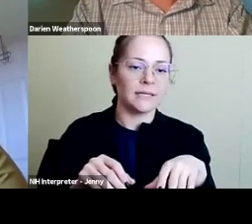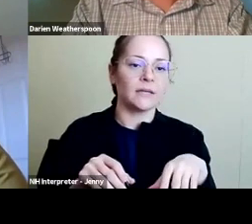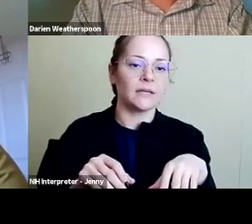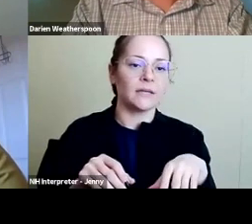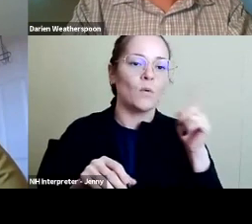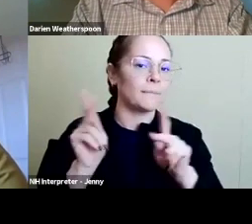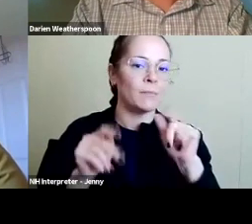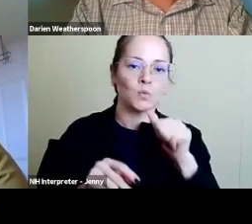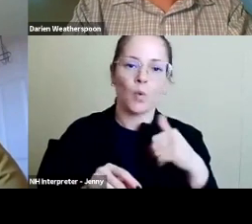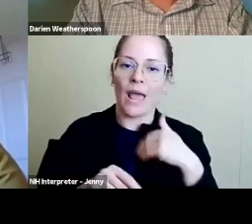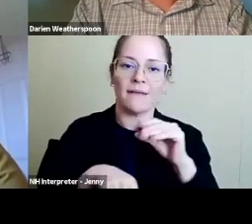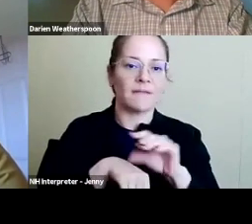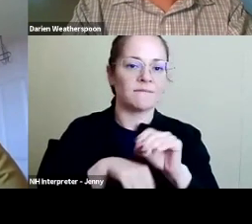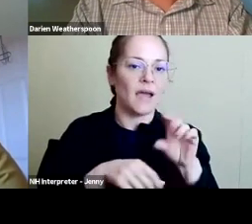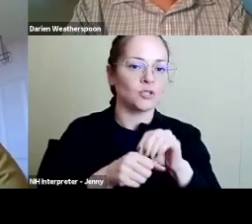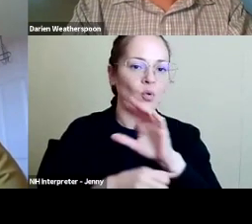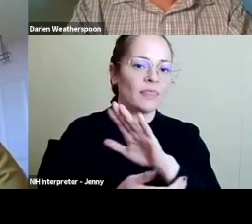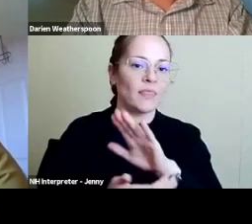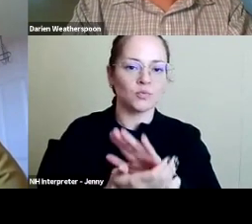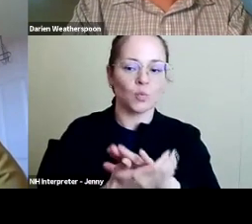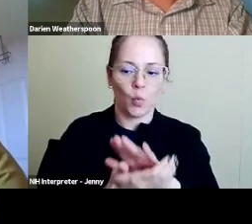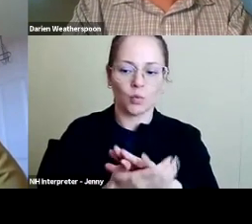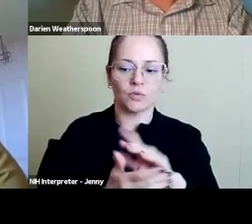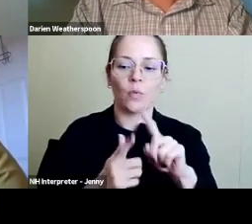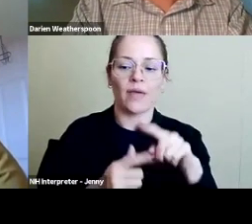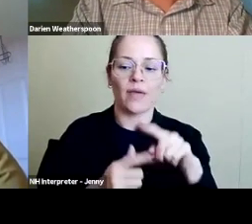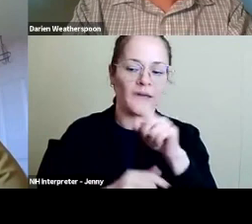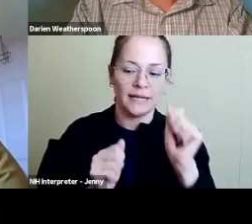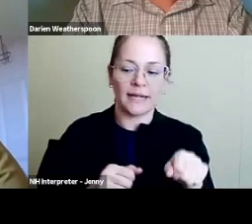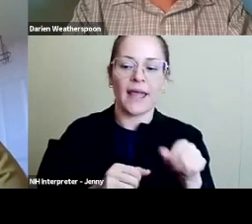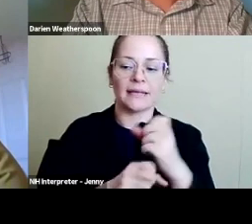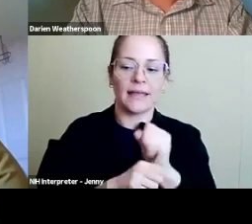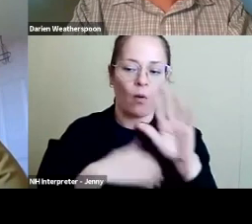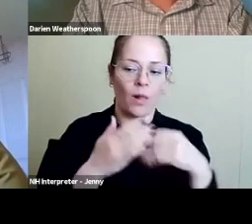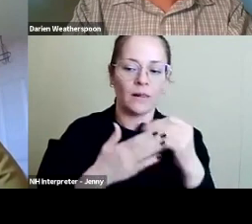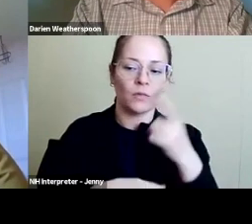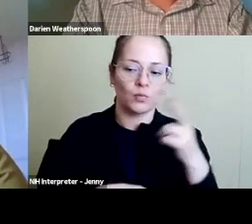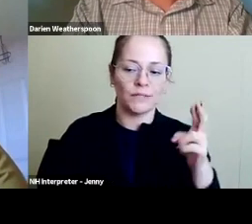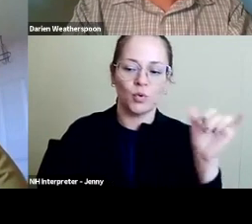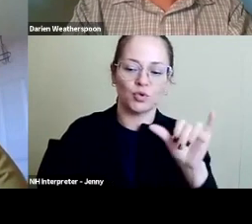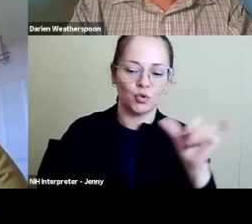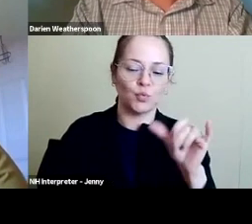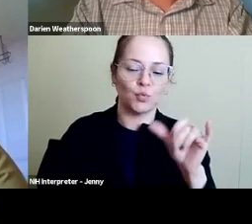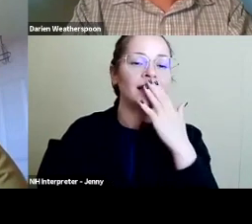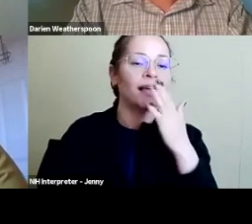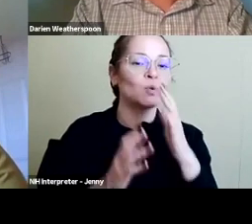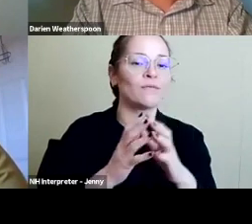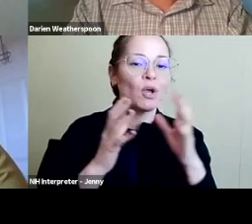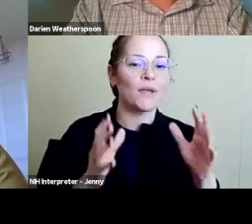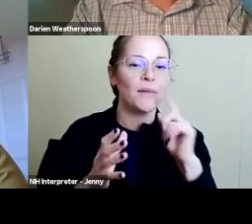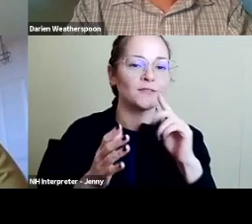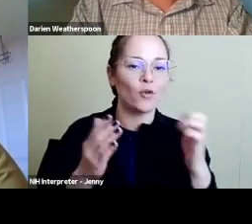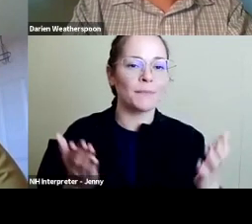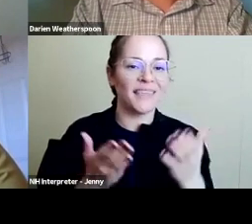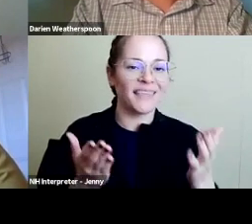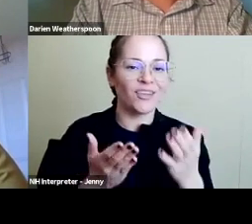have an advisor in their schools. So take advantage of all these resources too. Thank you all very much. Thank you for being here. Thank